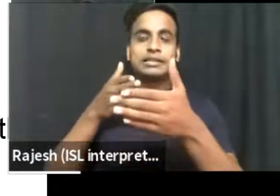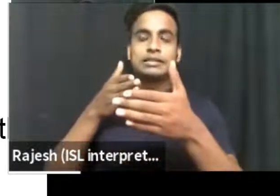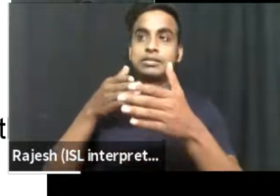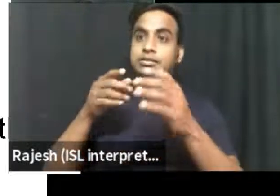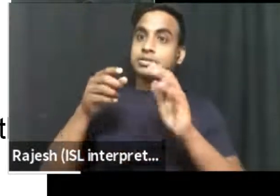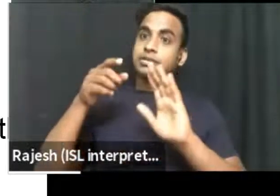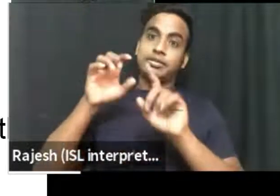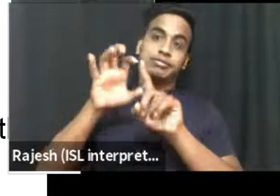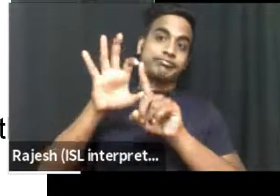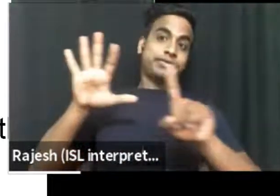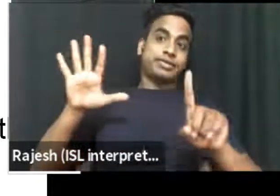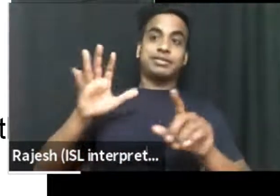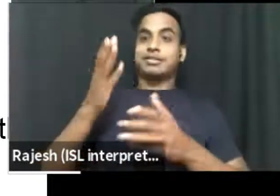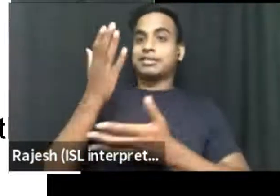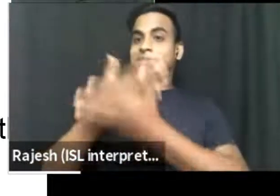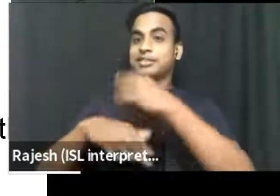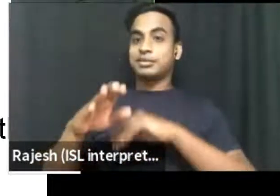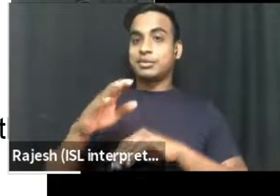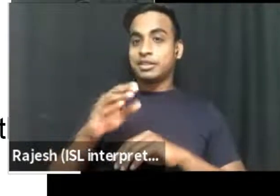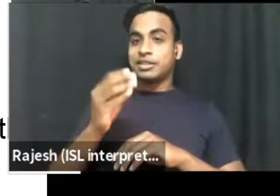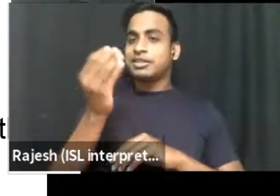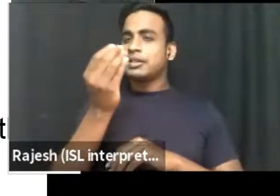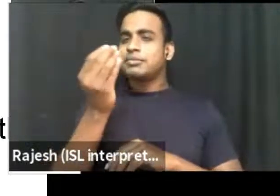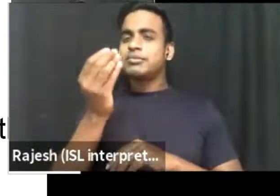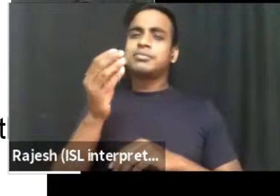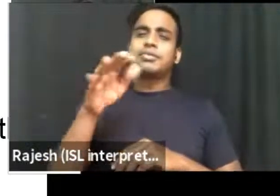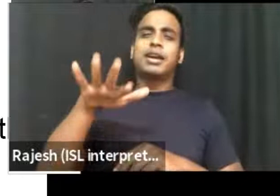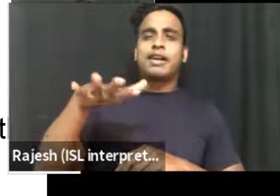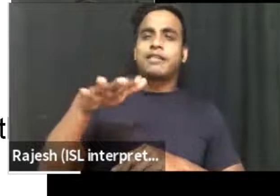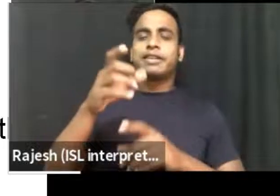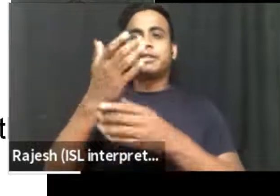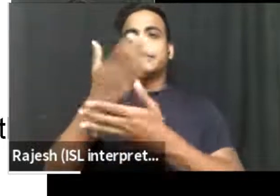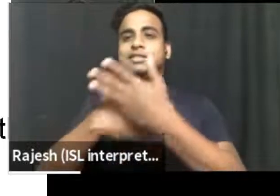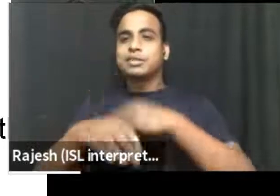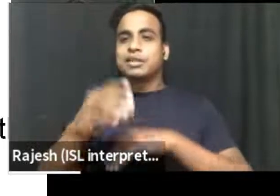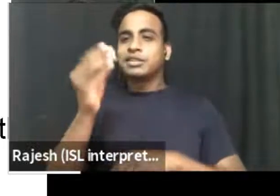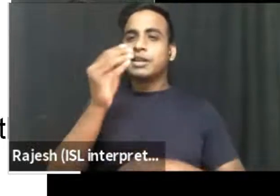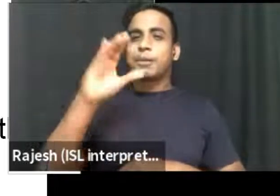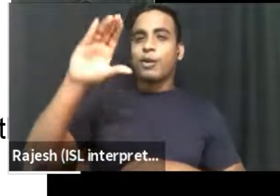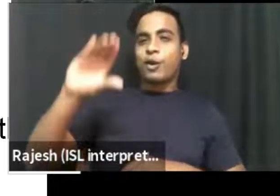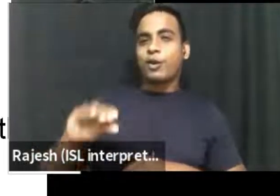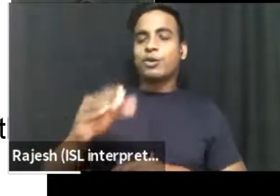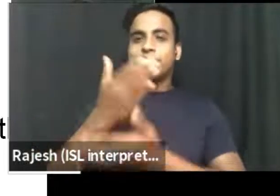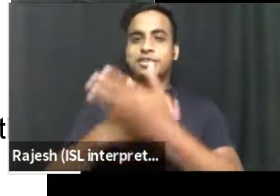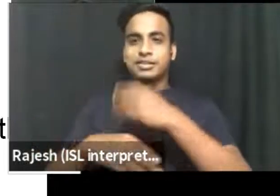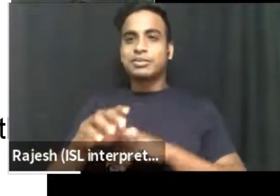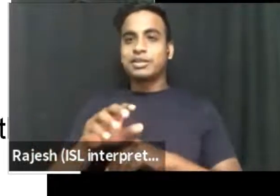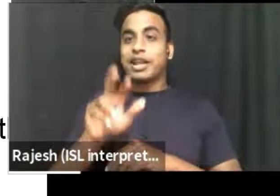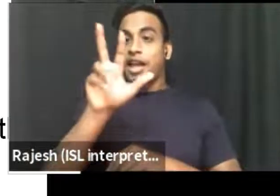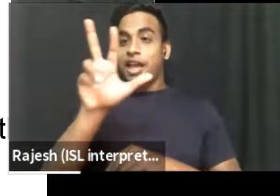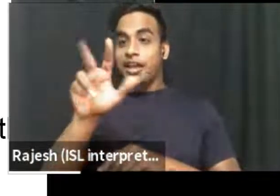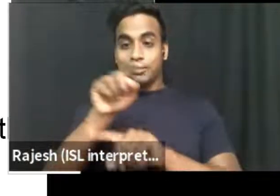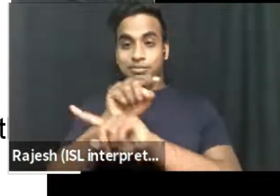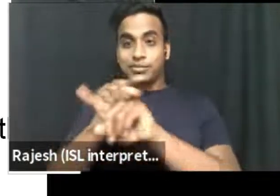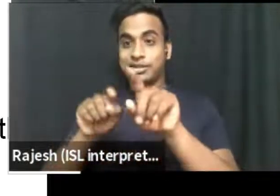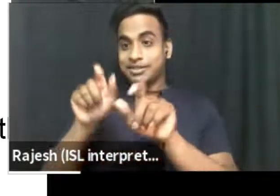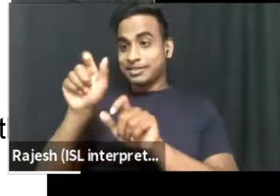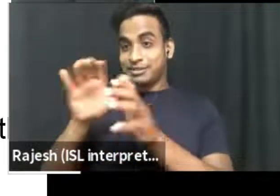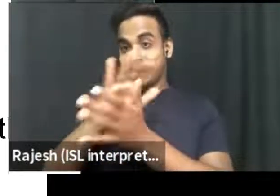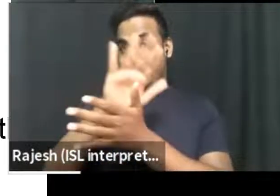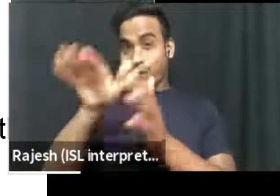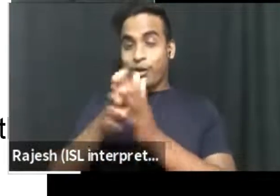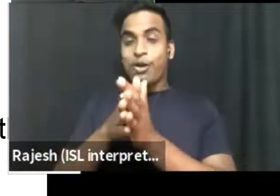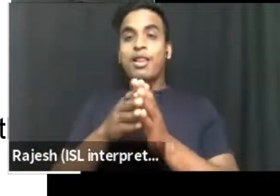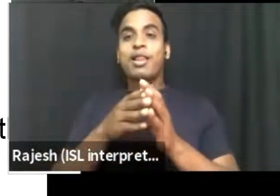disabilities. 80% of these people, of the 15%, live in low and middle income countries. So it is